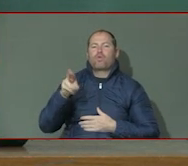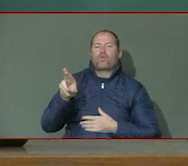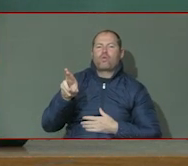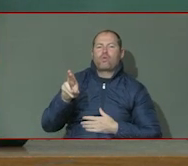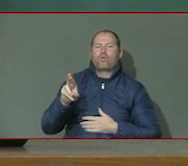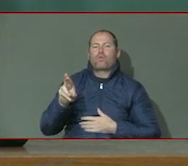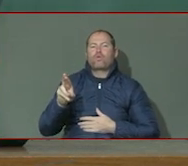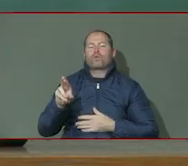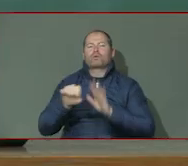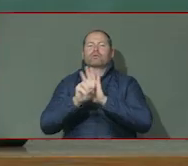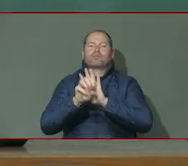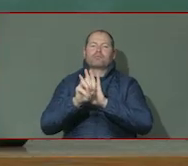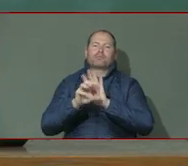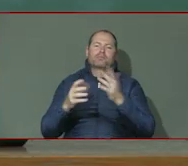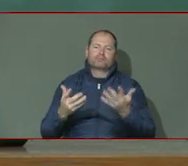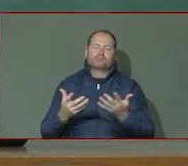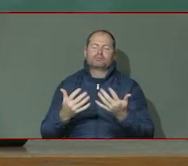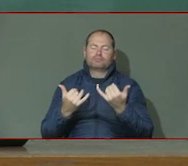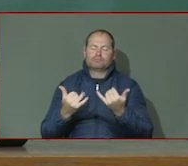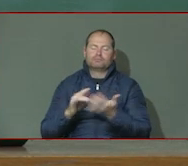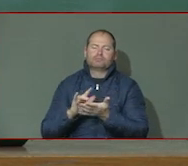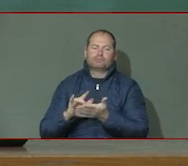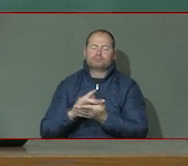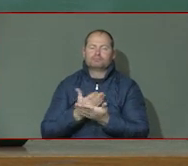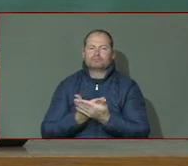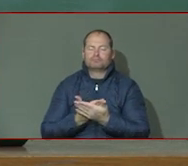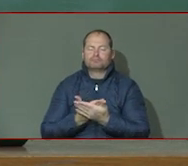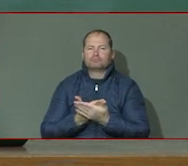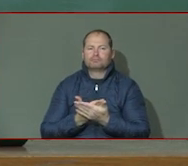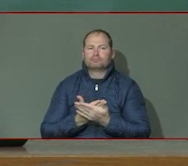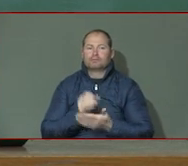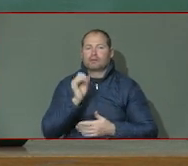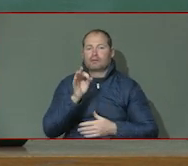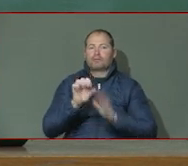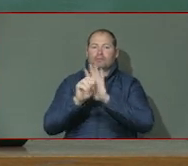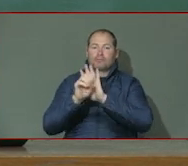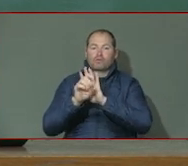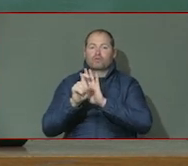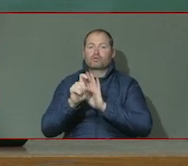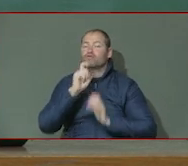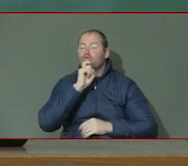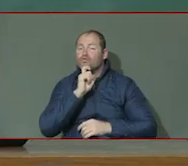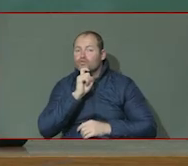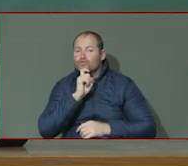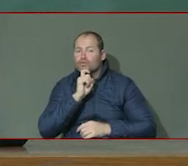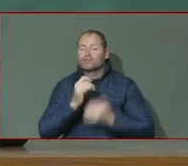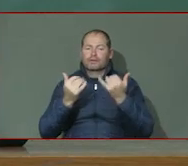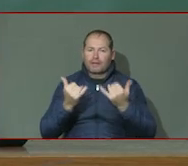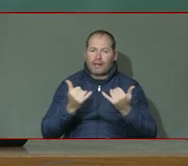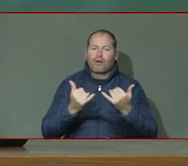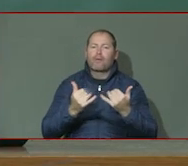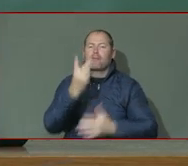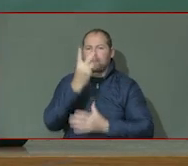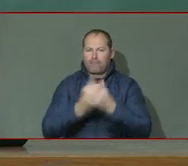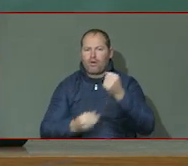value to calculate. You must just, if you use market price for one, you must use market price for both. If you